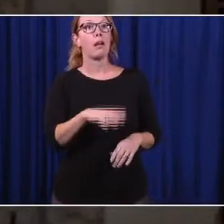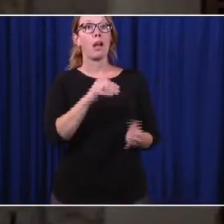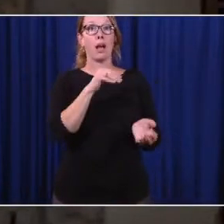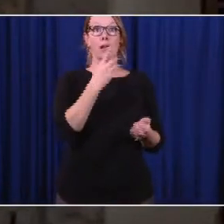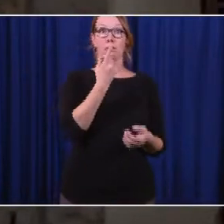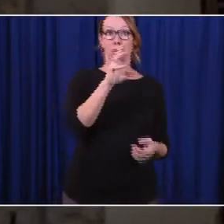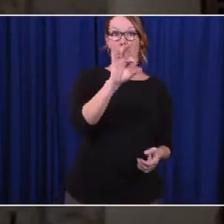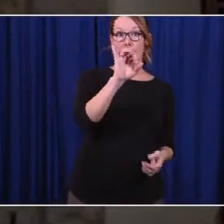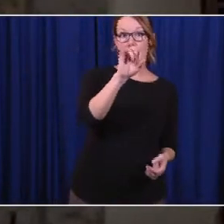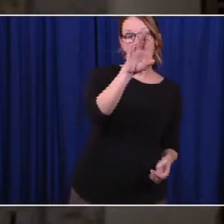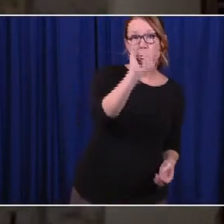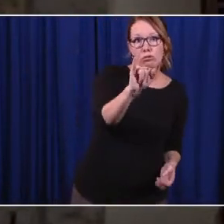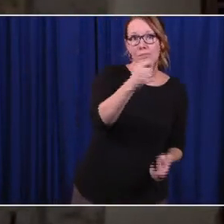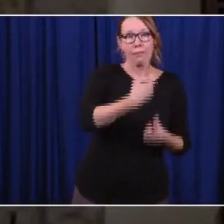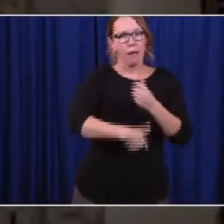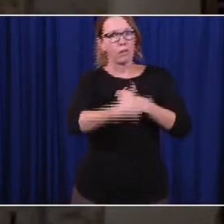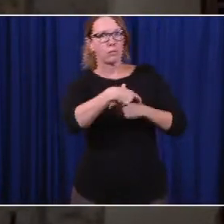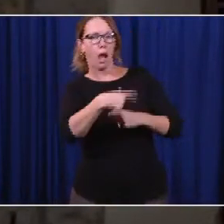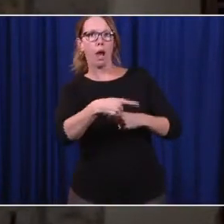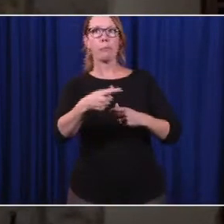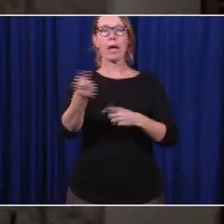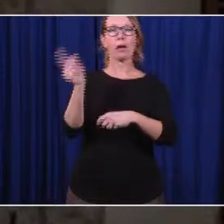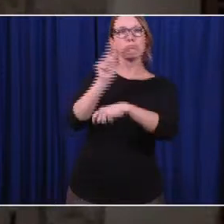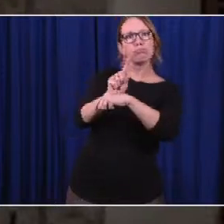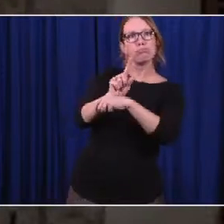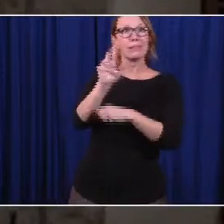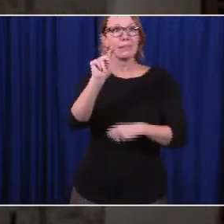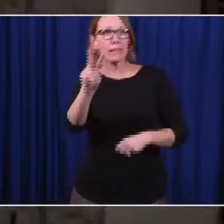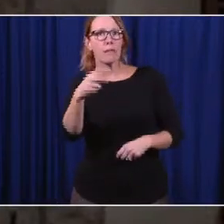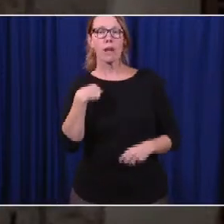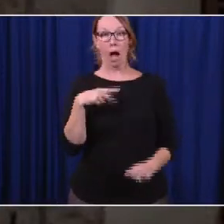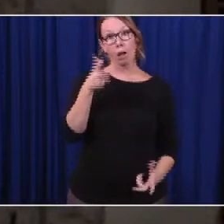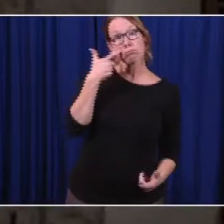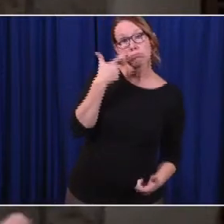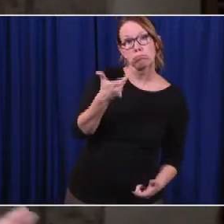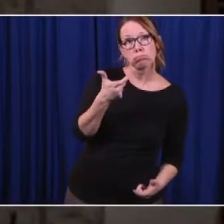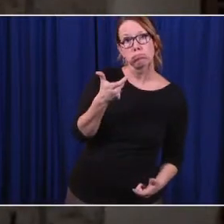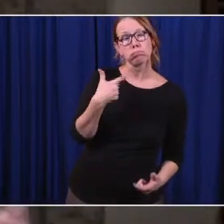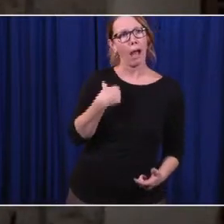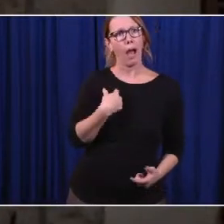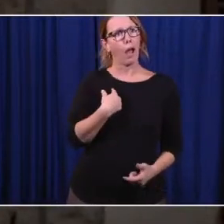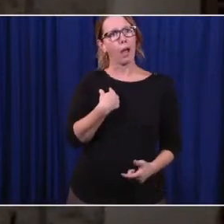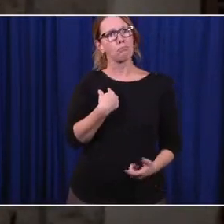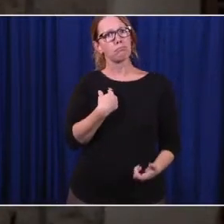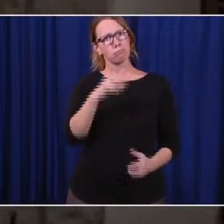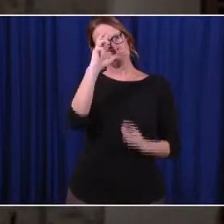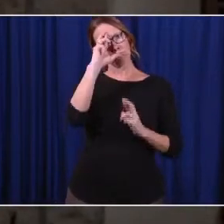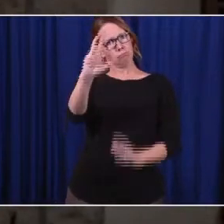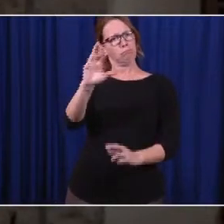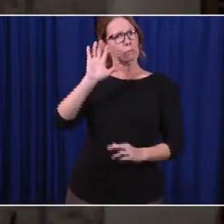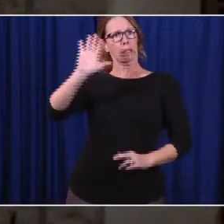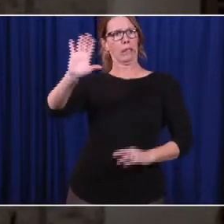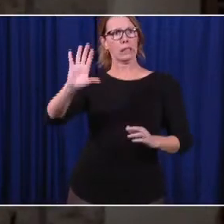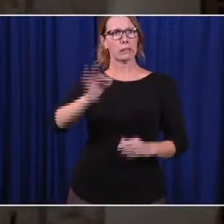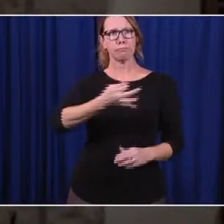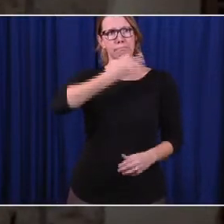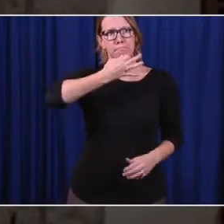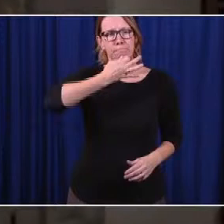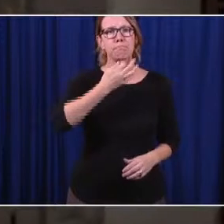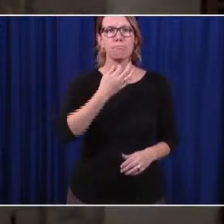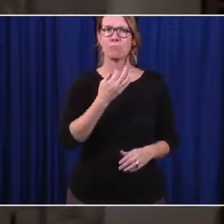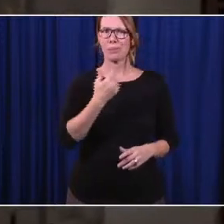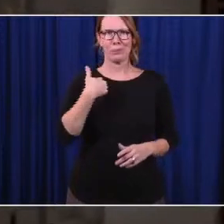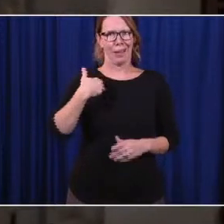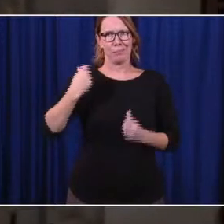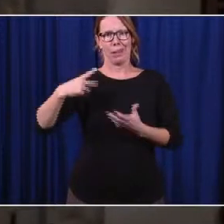listen to him, see what he has to say, as I do other experts who are on. And, you know, we have a lot of conversations with experts all